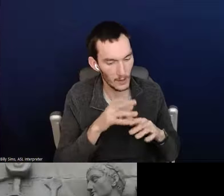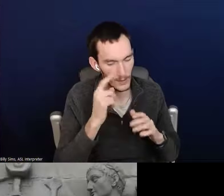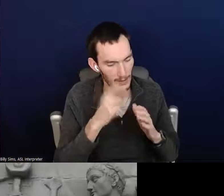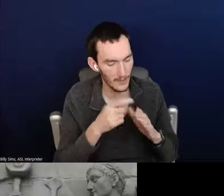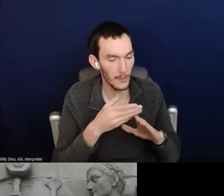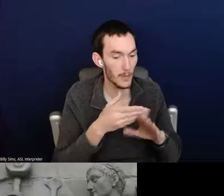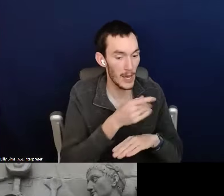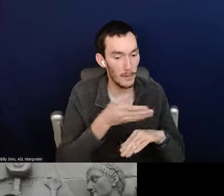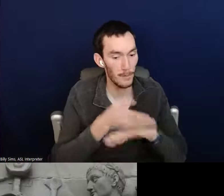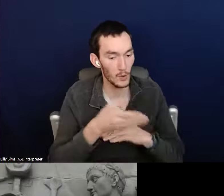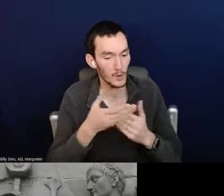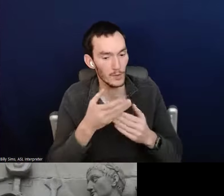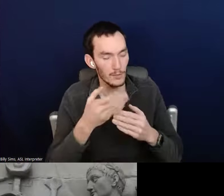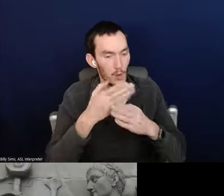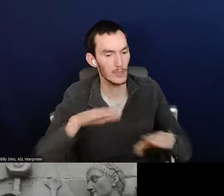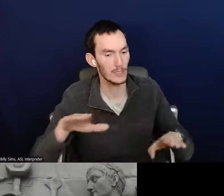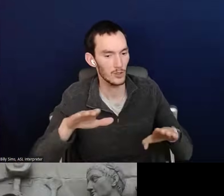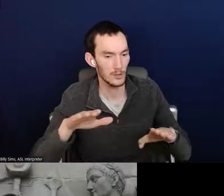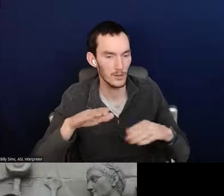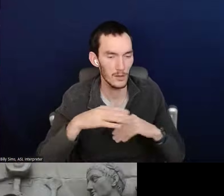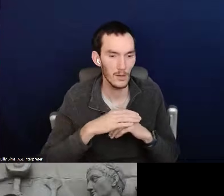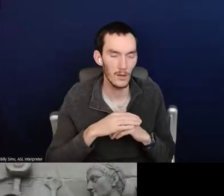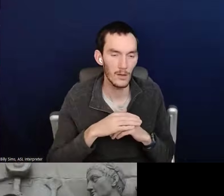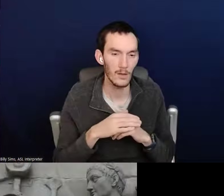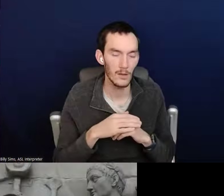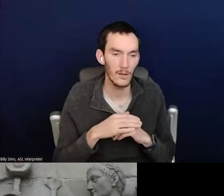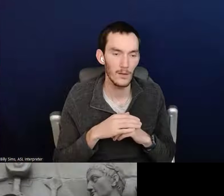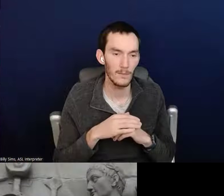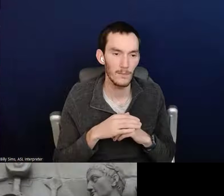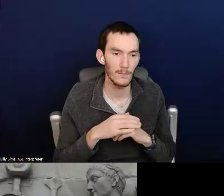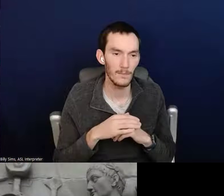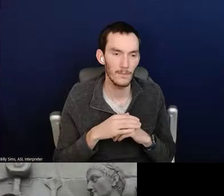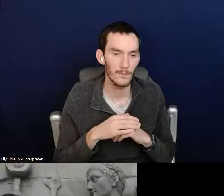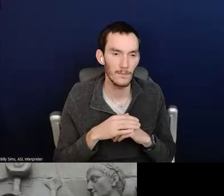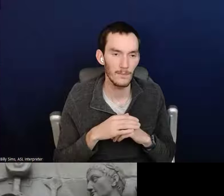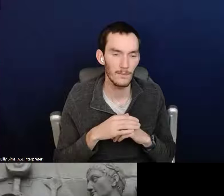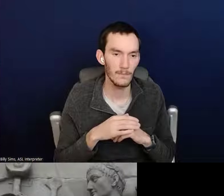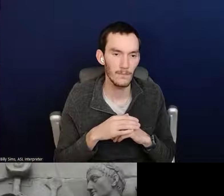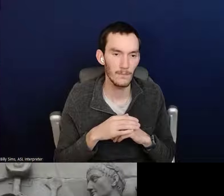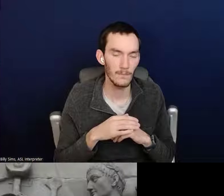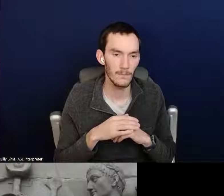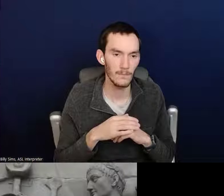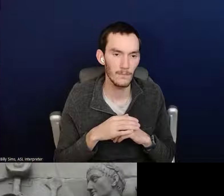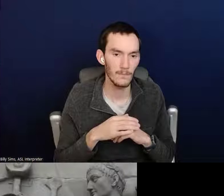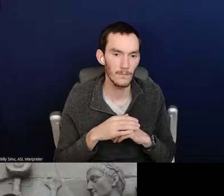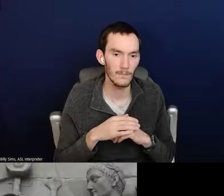partition? That's a really interesting question. Um,